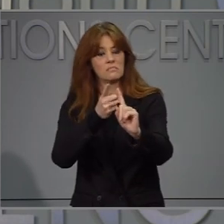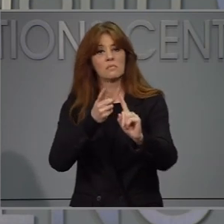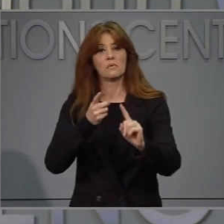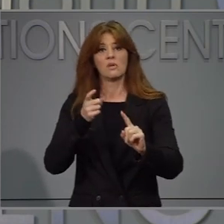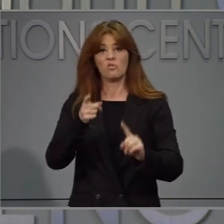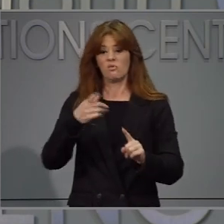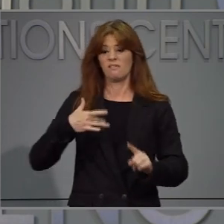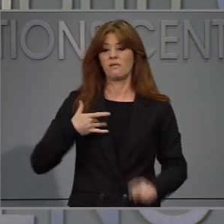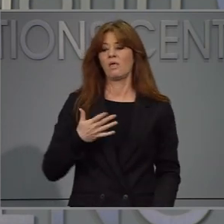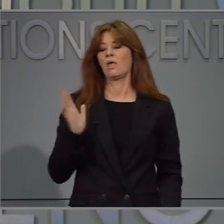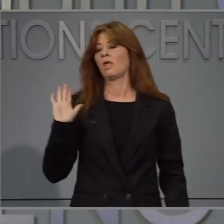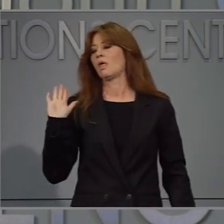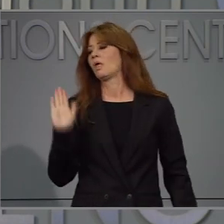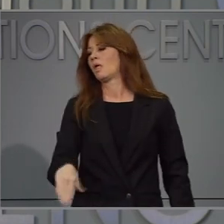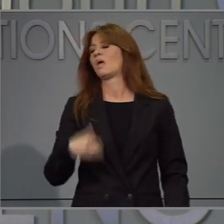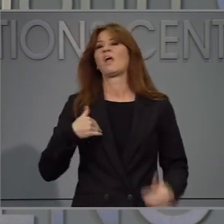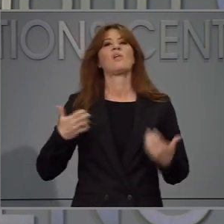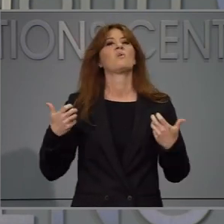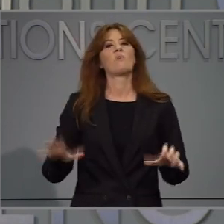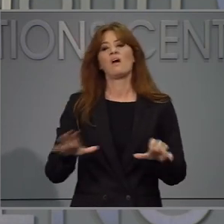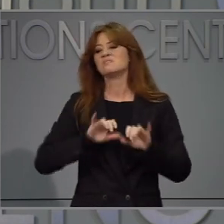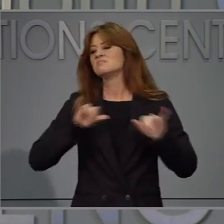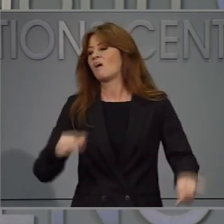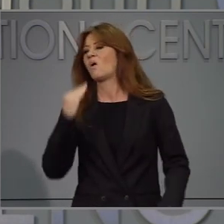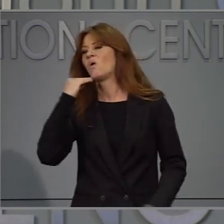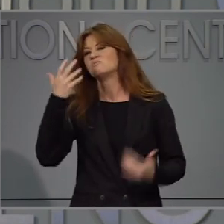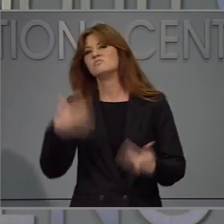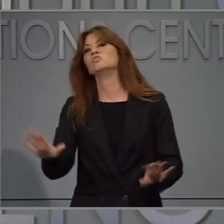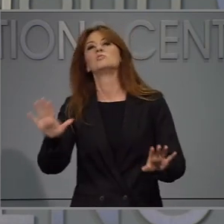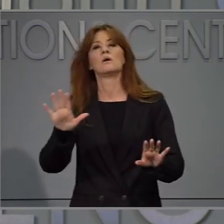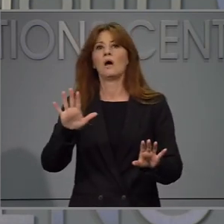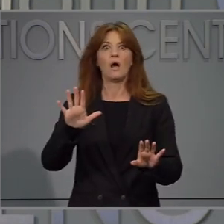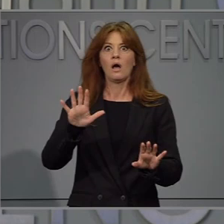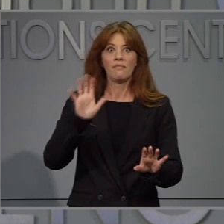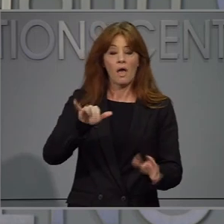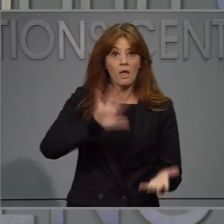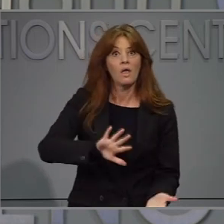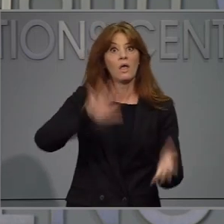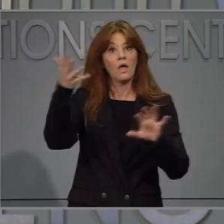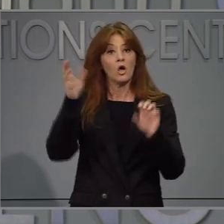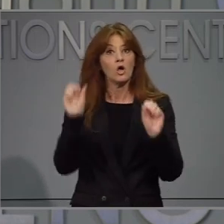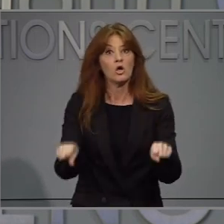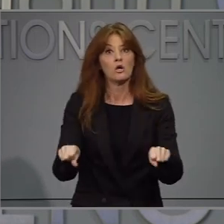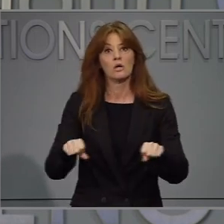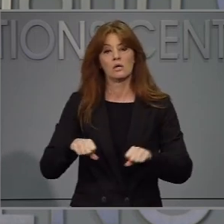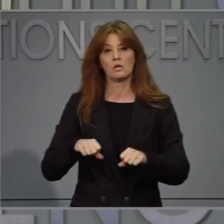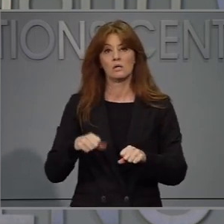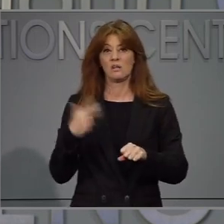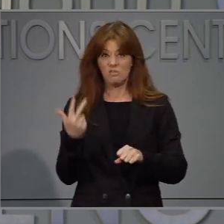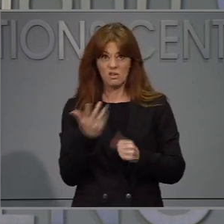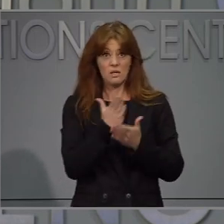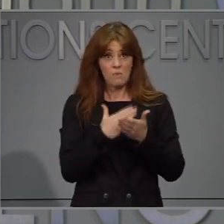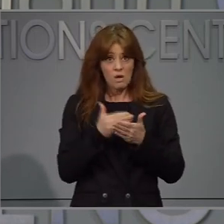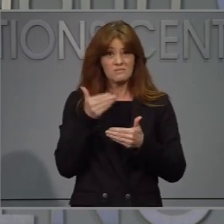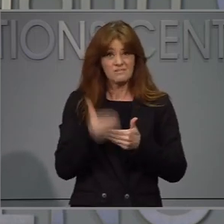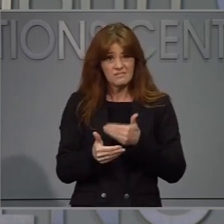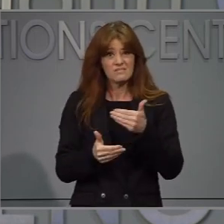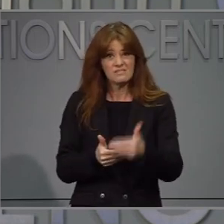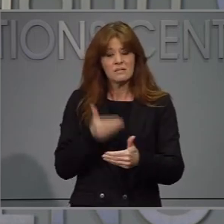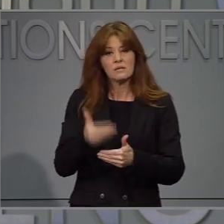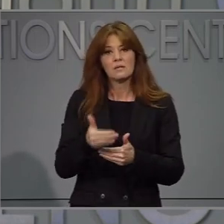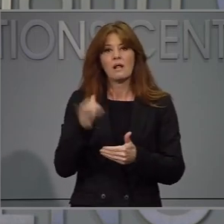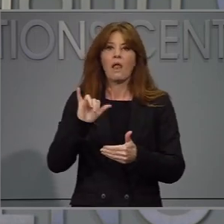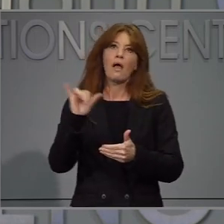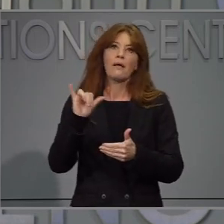Complacency could risk lives and undo these plans. The three-phase plan is like a